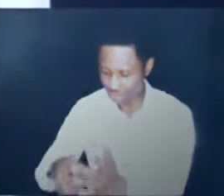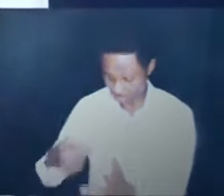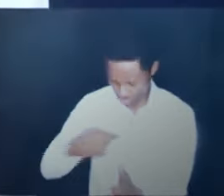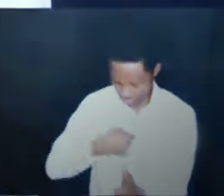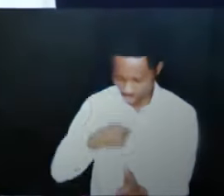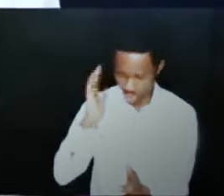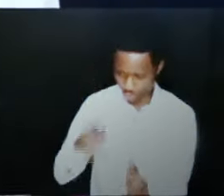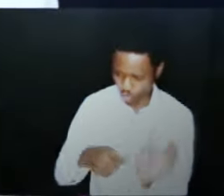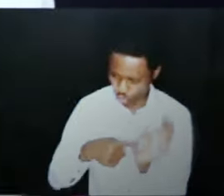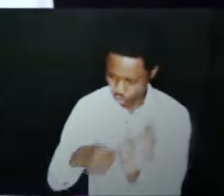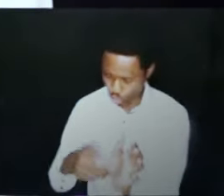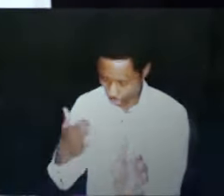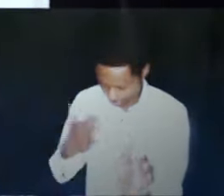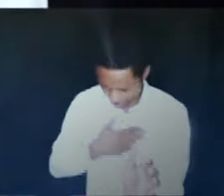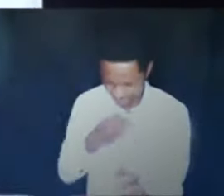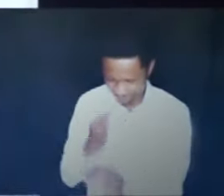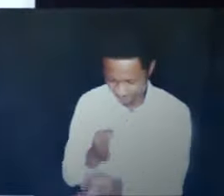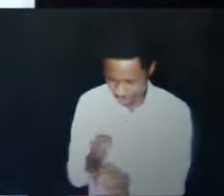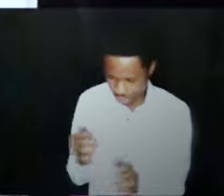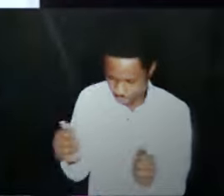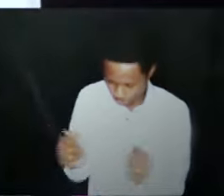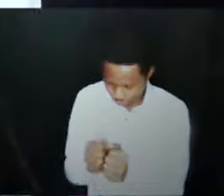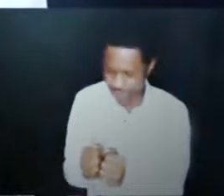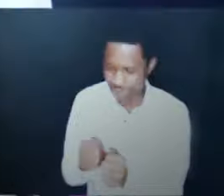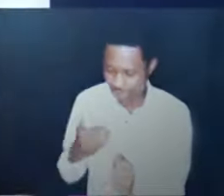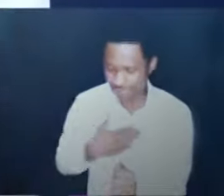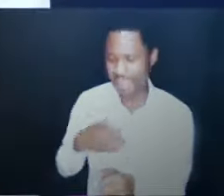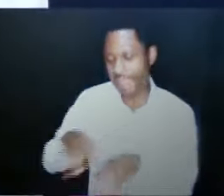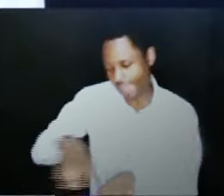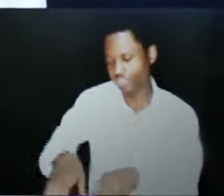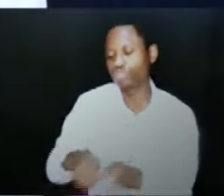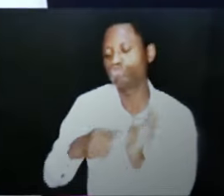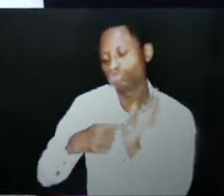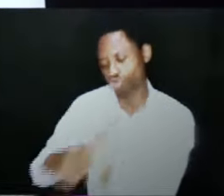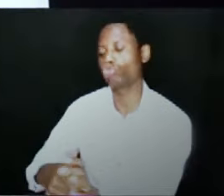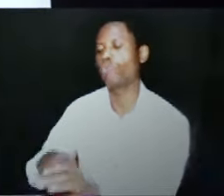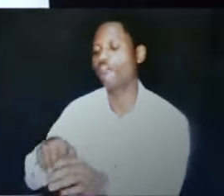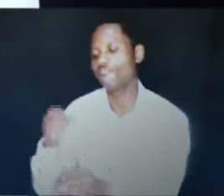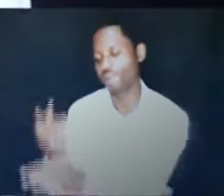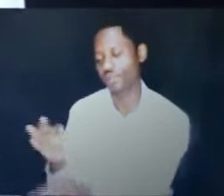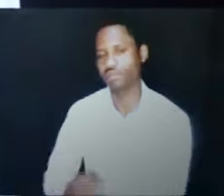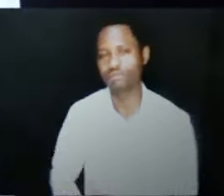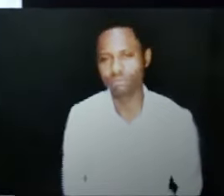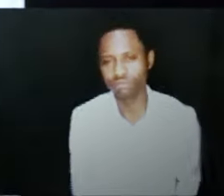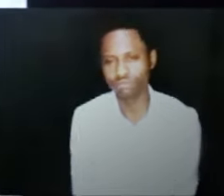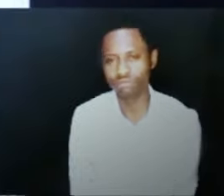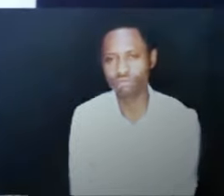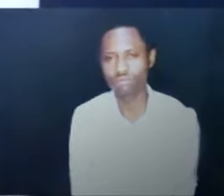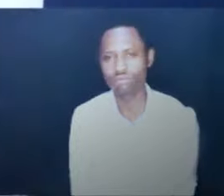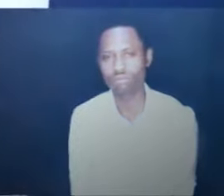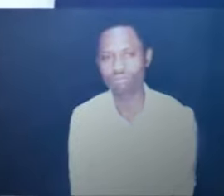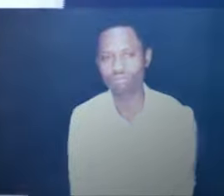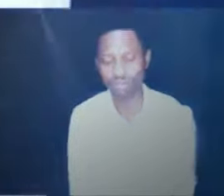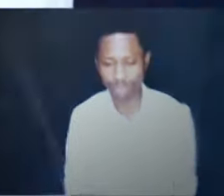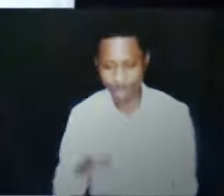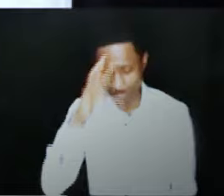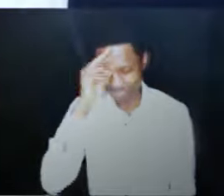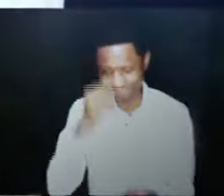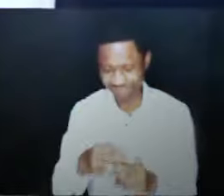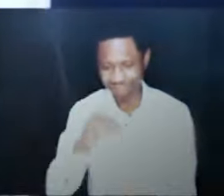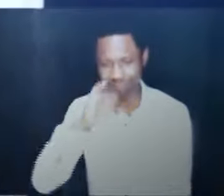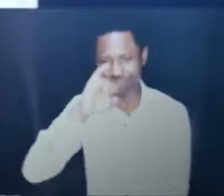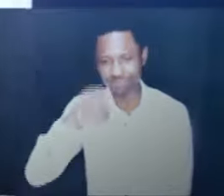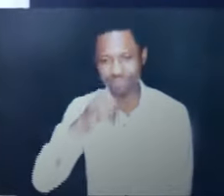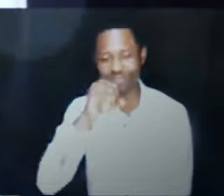Kire mi wo gidie a enwuma nimu na menso me de mi nwuma be kire wo mi gidie. J.I. Packer